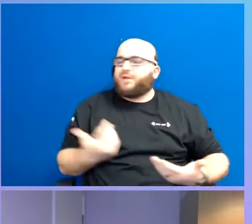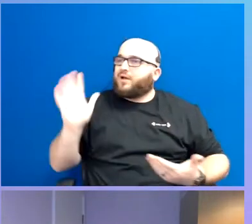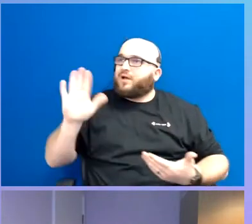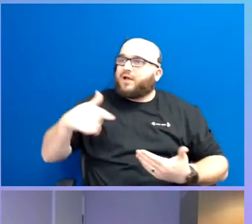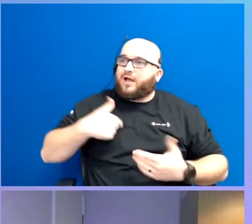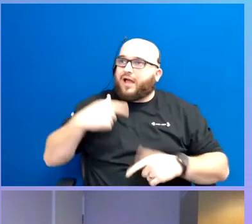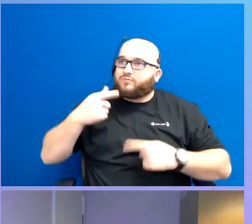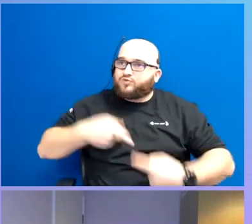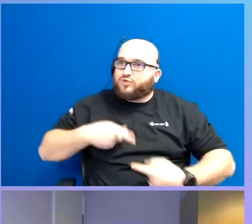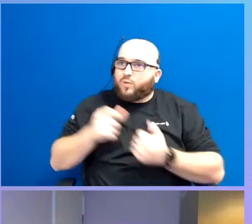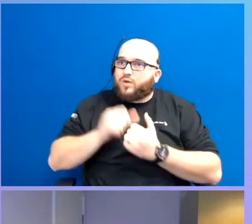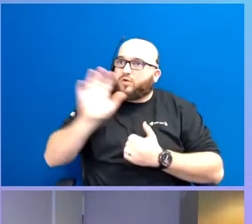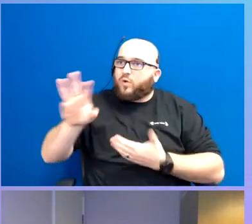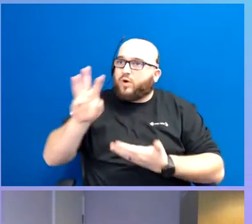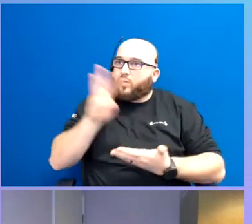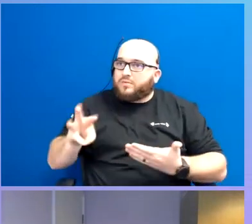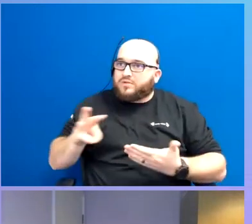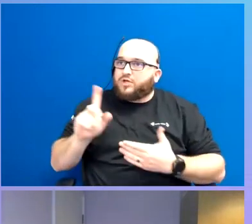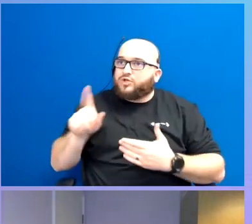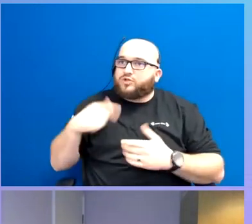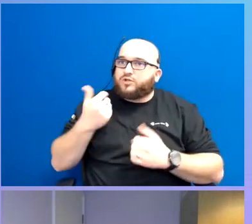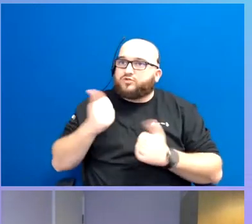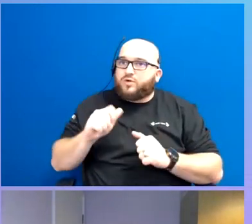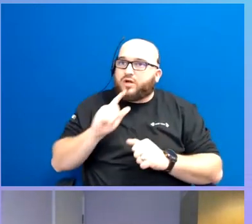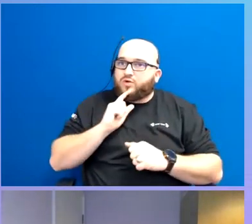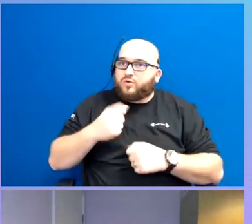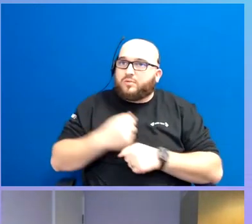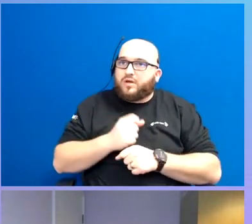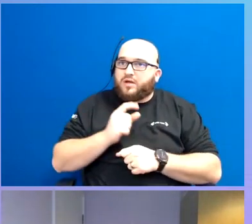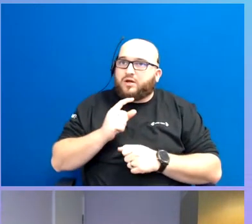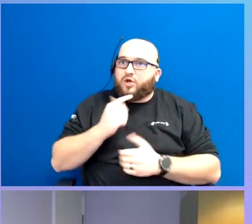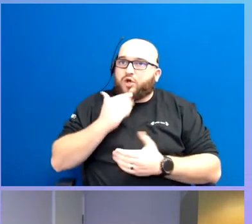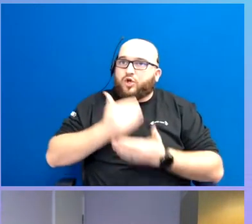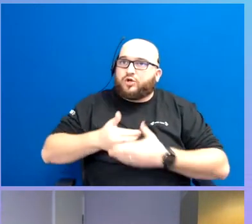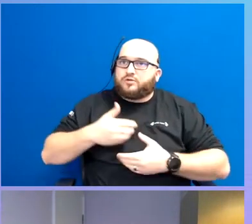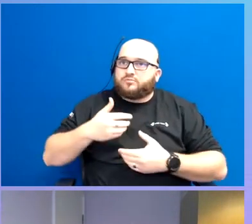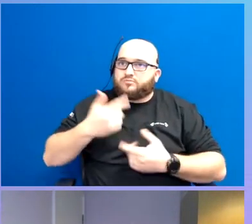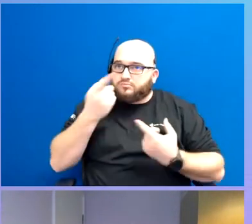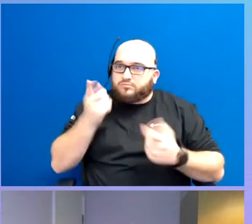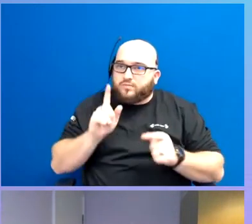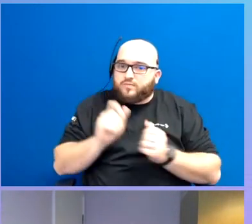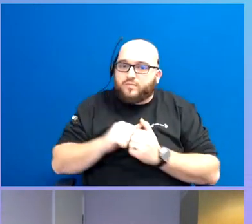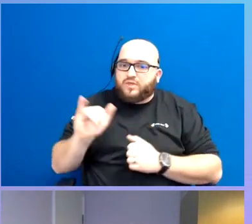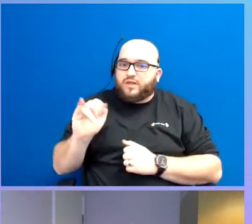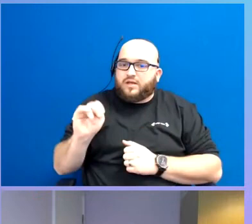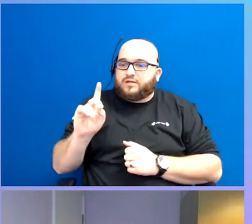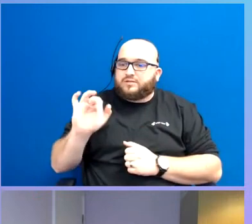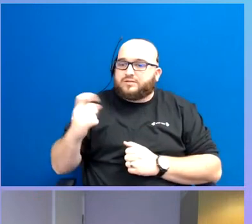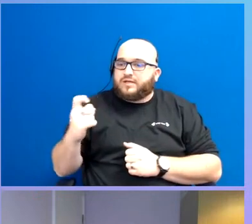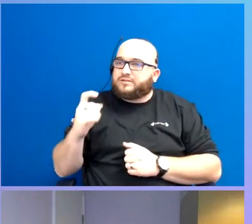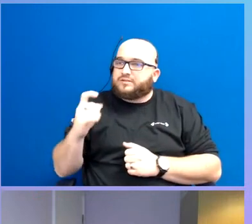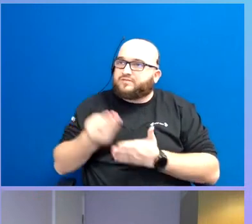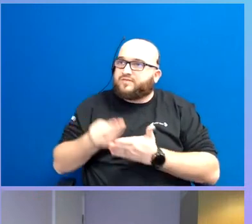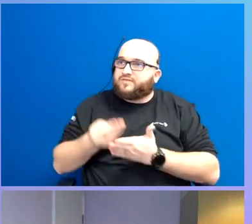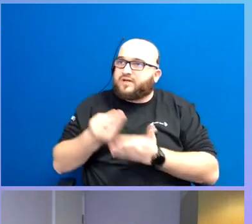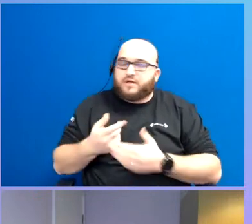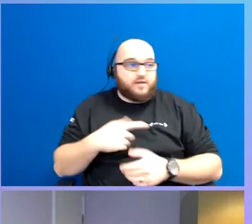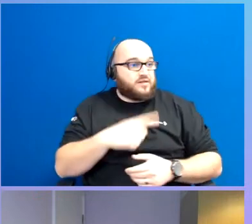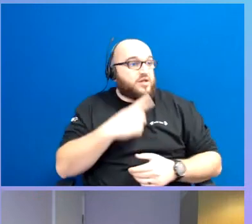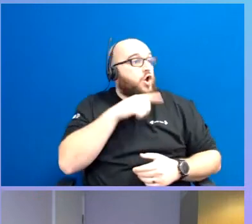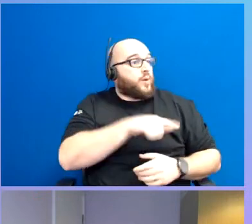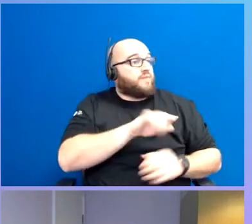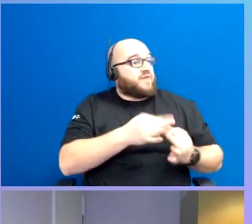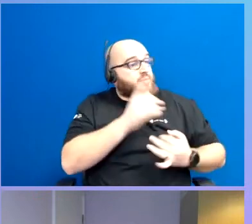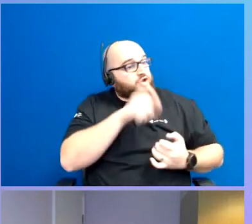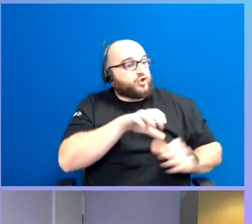with the website, just trying to make a deal on an indexed fund. And they told me I should just get one of the family to do it. Well, that was the end for